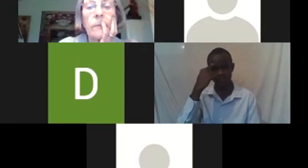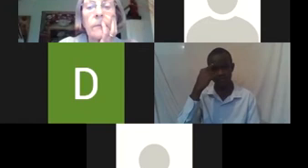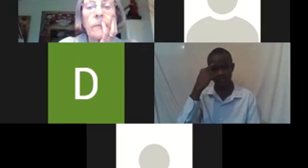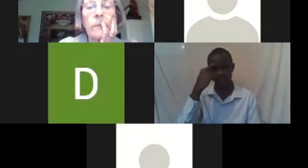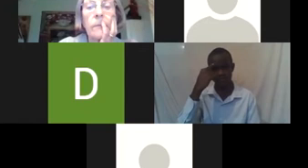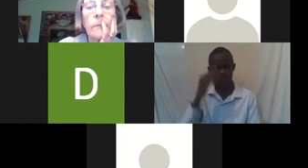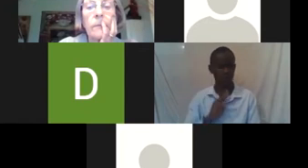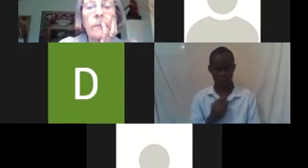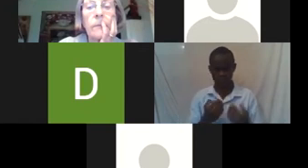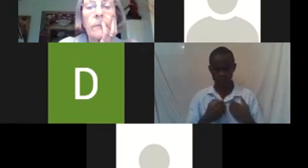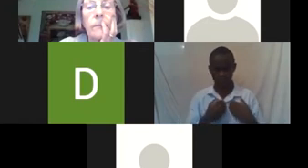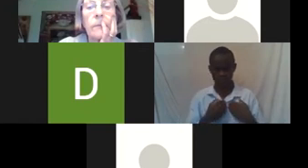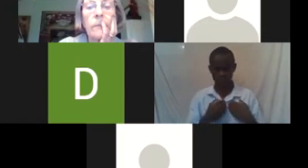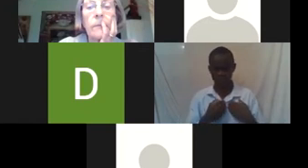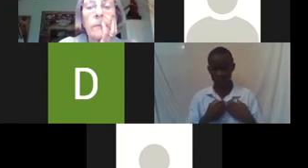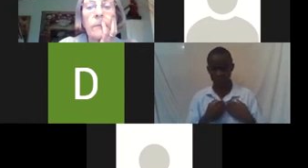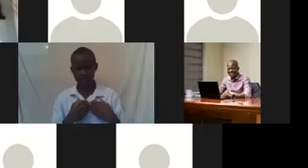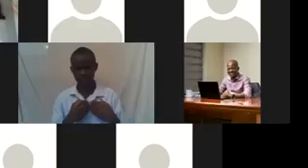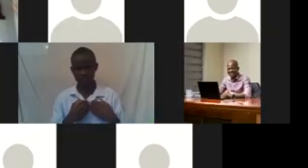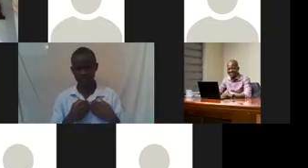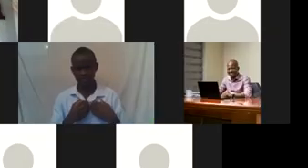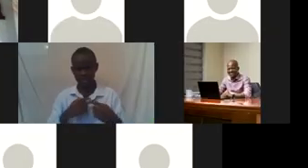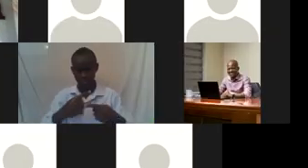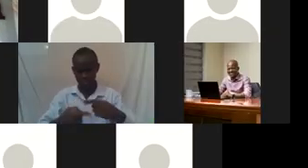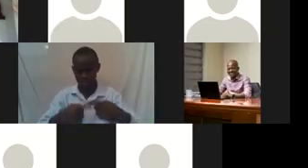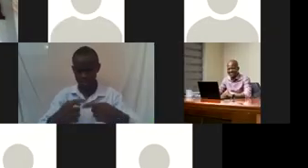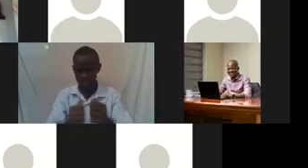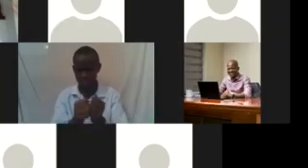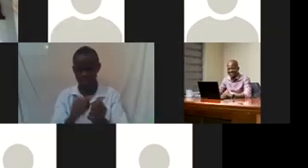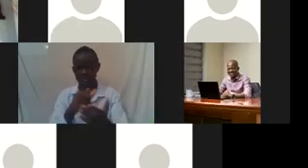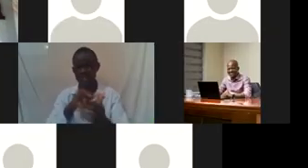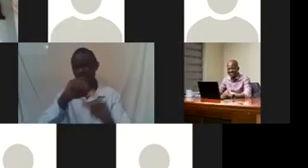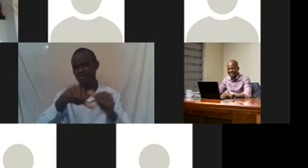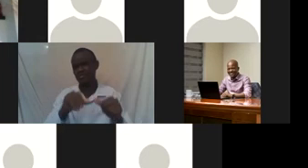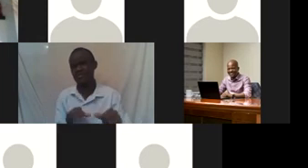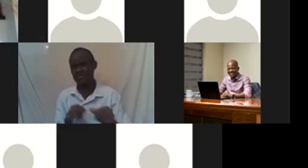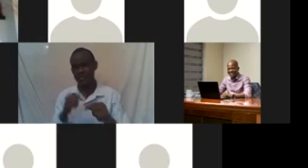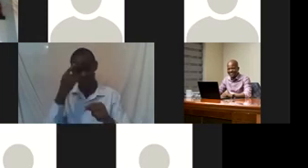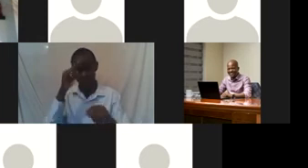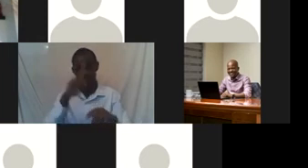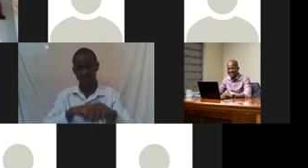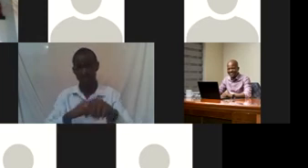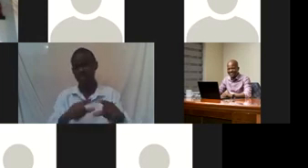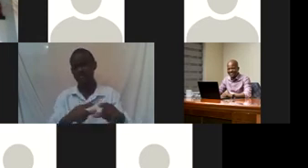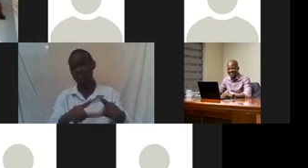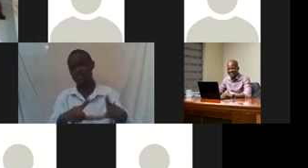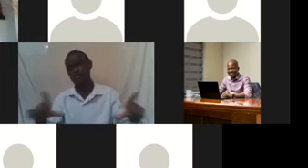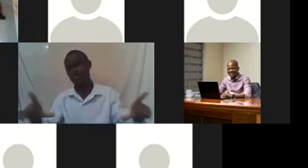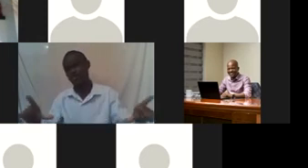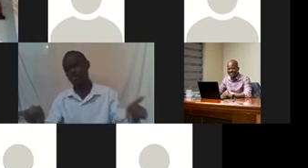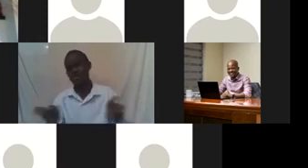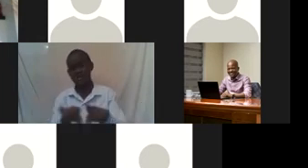we have been stuck with the issue of women for quite some time. And the